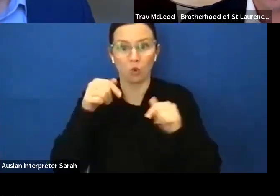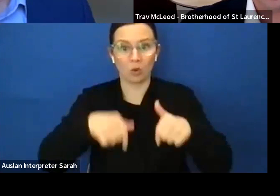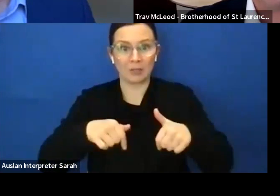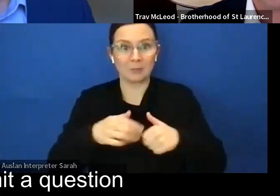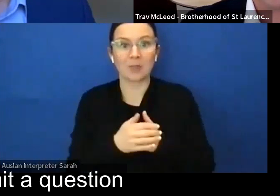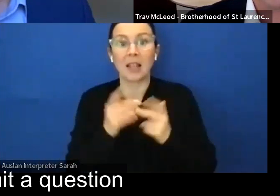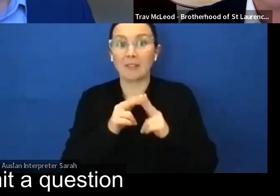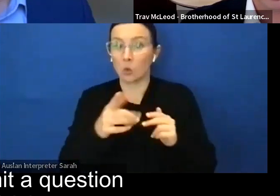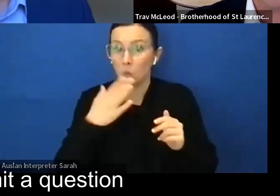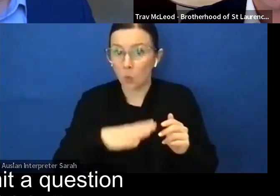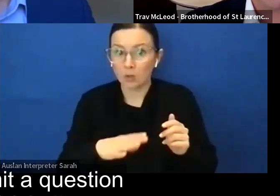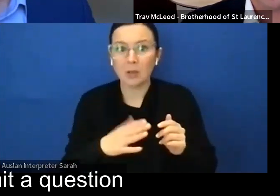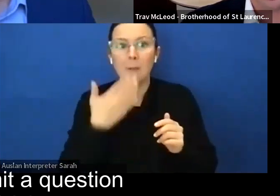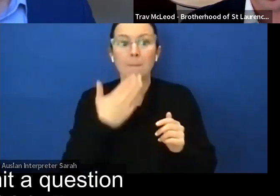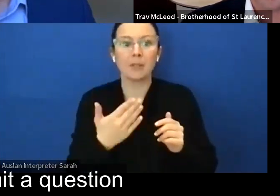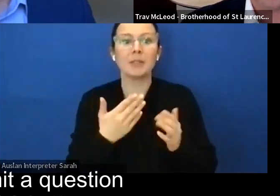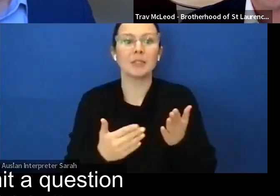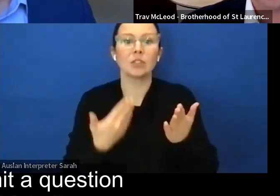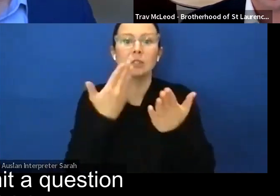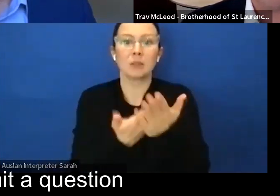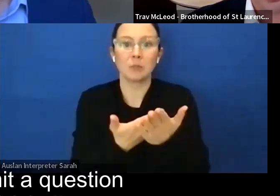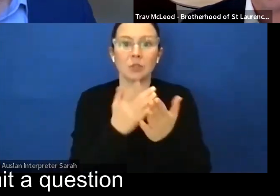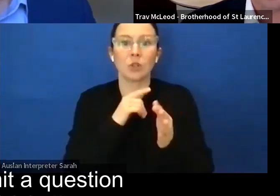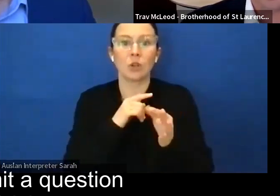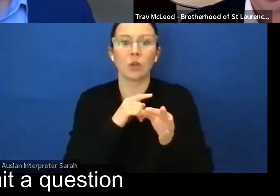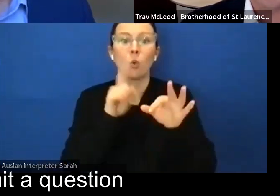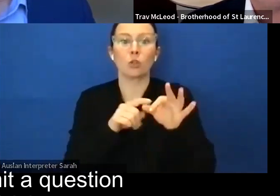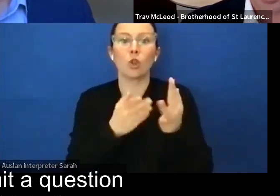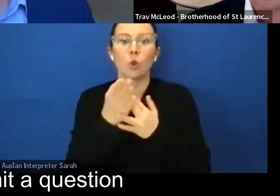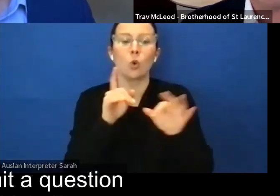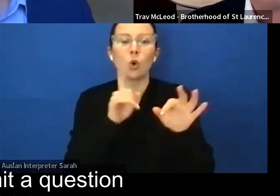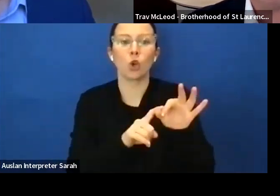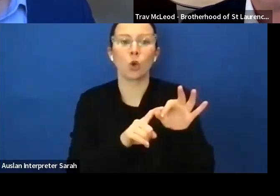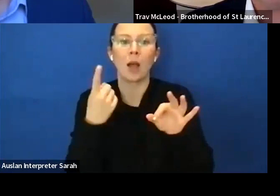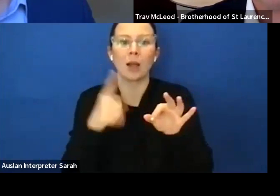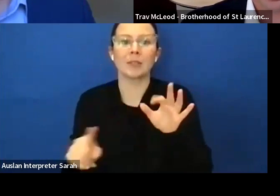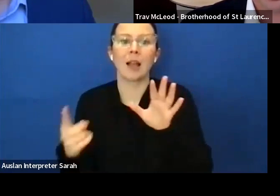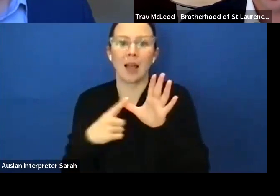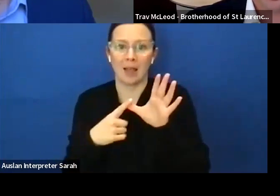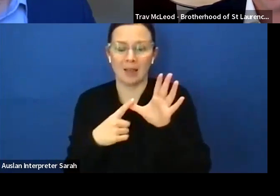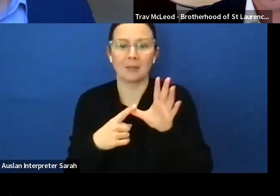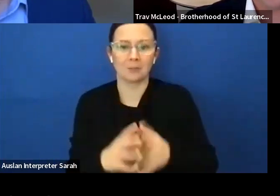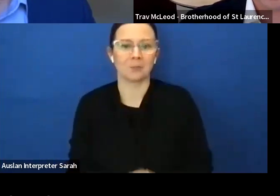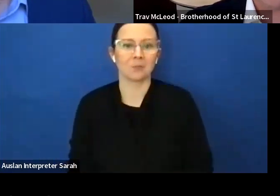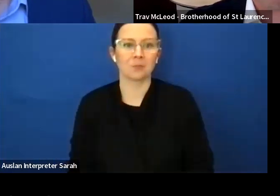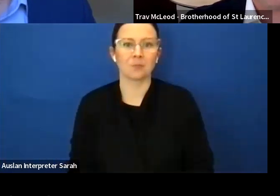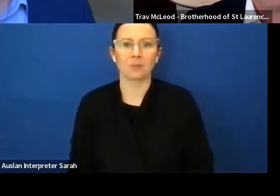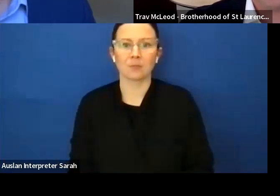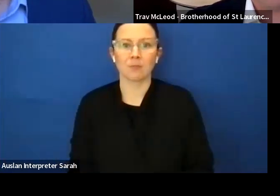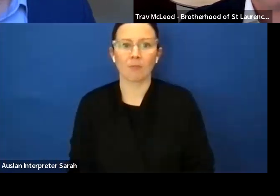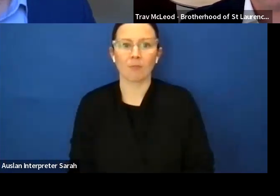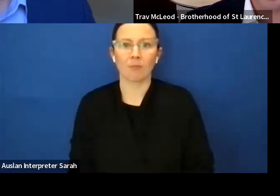like to do so, please submit a question via the Q&A button. So let's